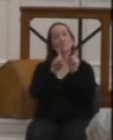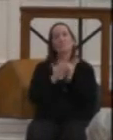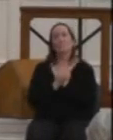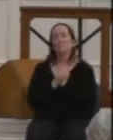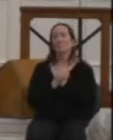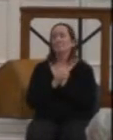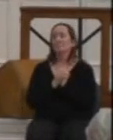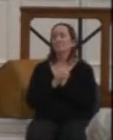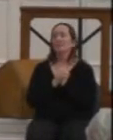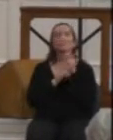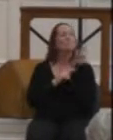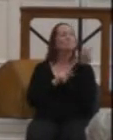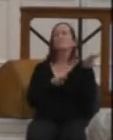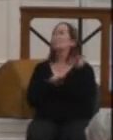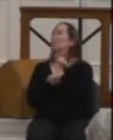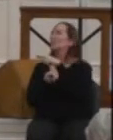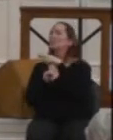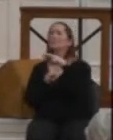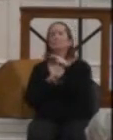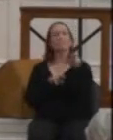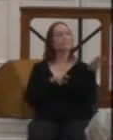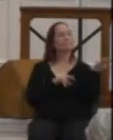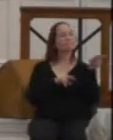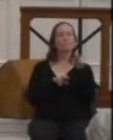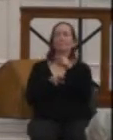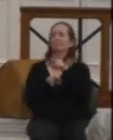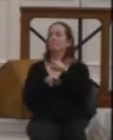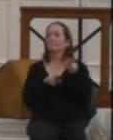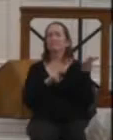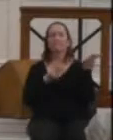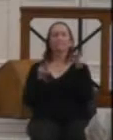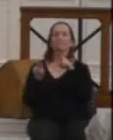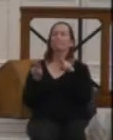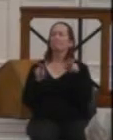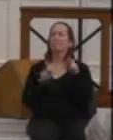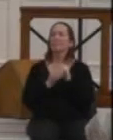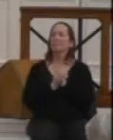Now take a look around. Look up and down the pew you're sitting in.